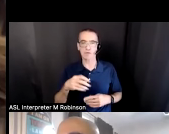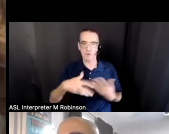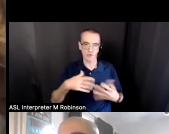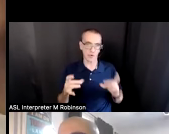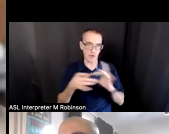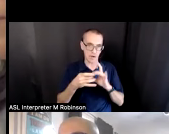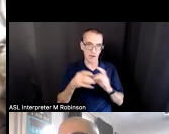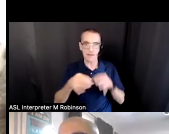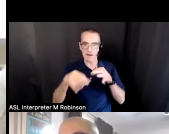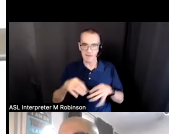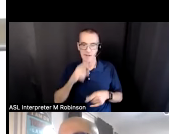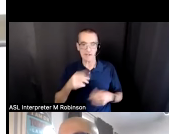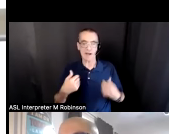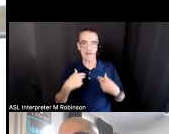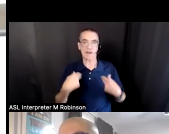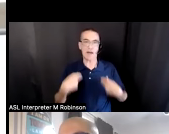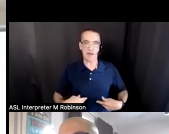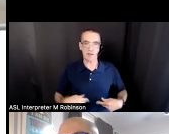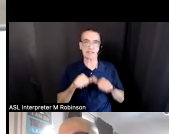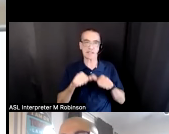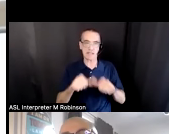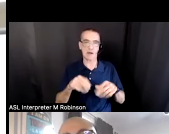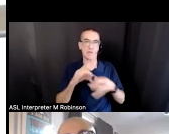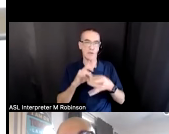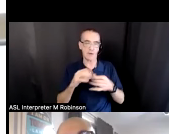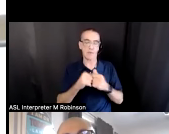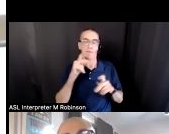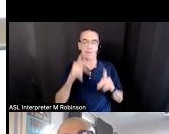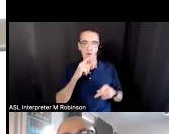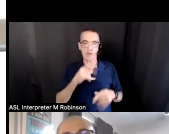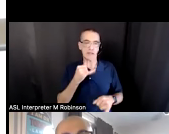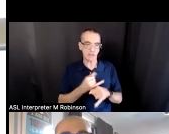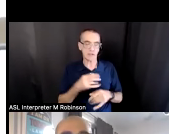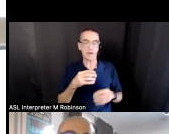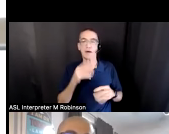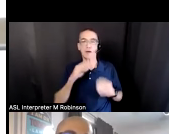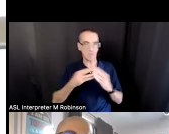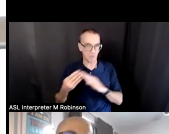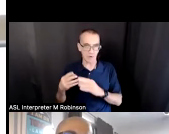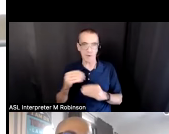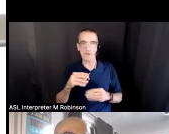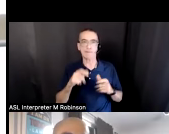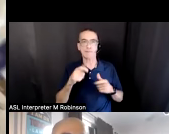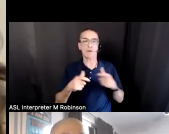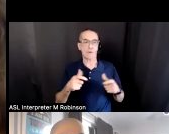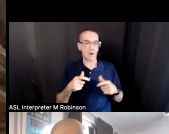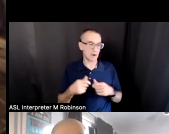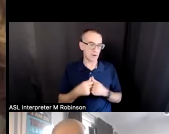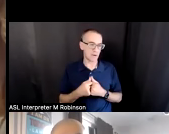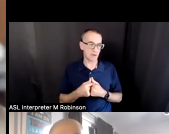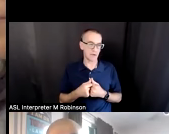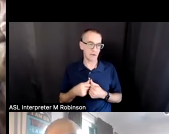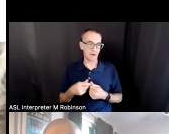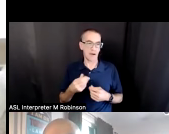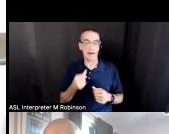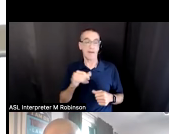and the definition is having healthy, sustained relationships with people, institutions, the community, and a force greater